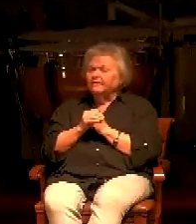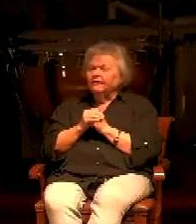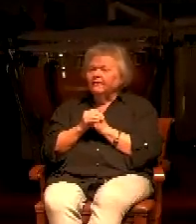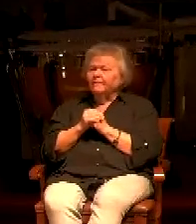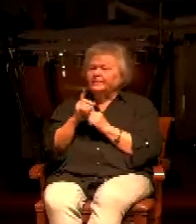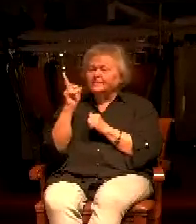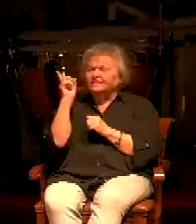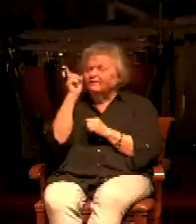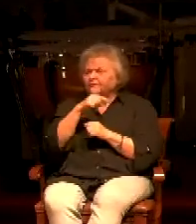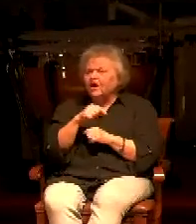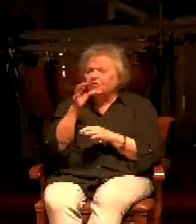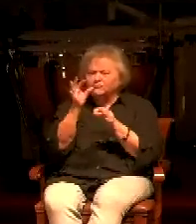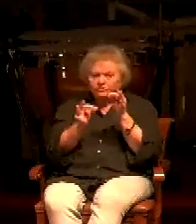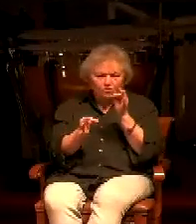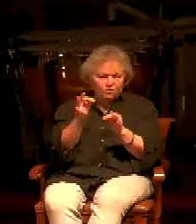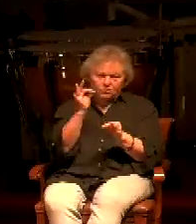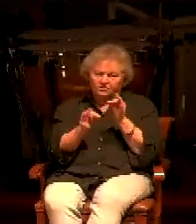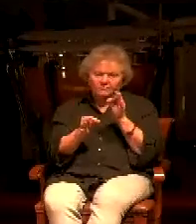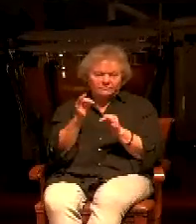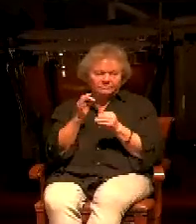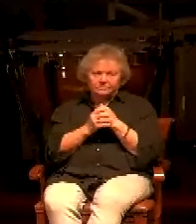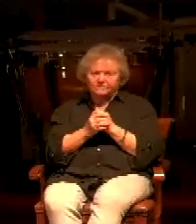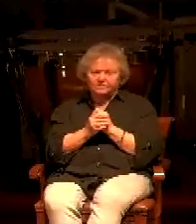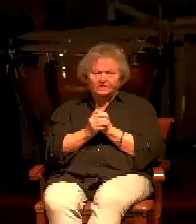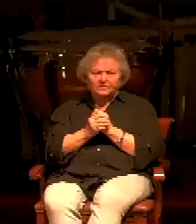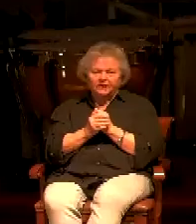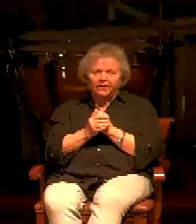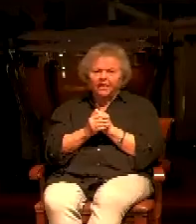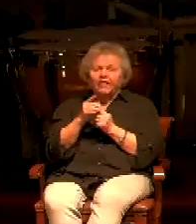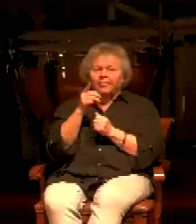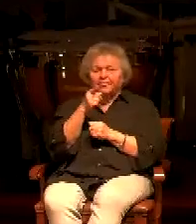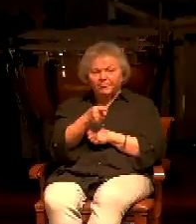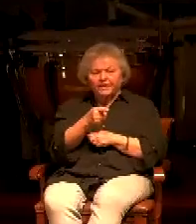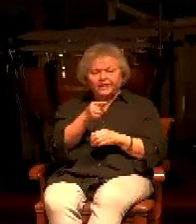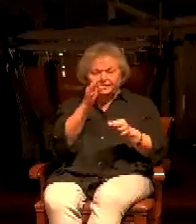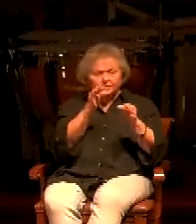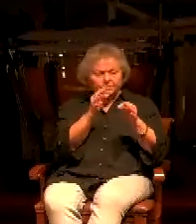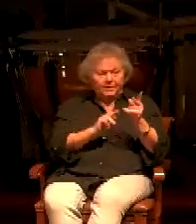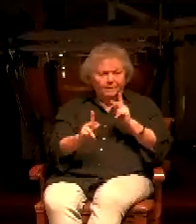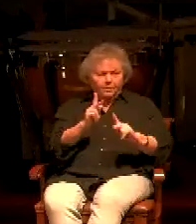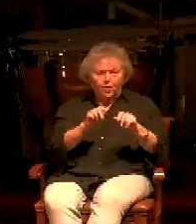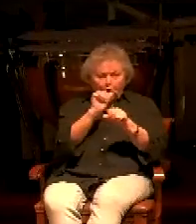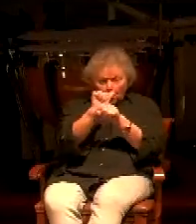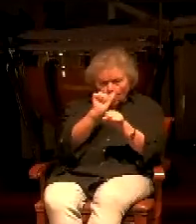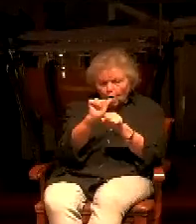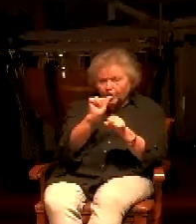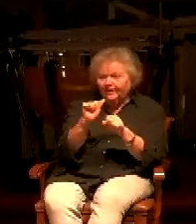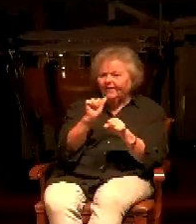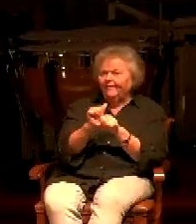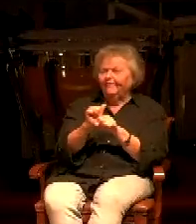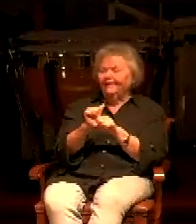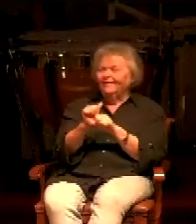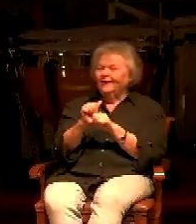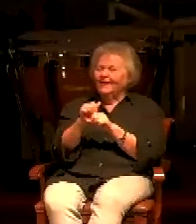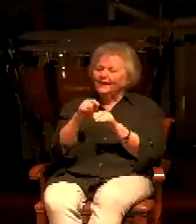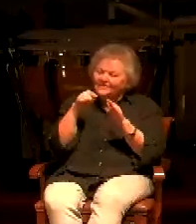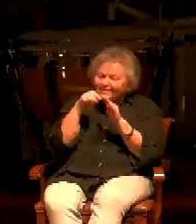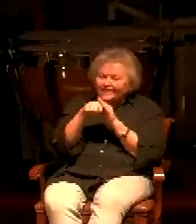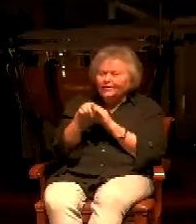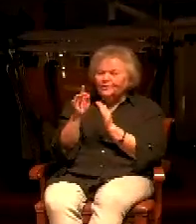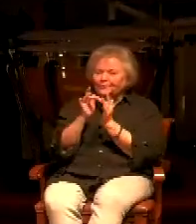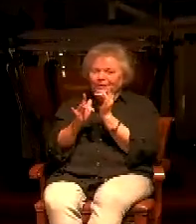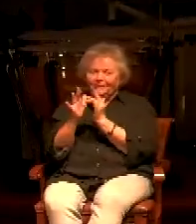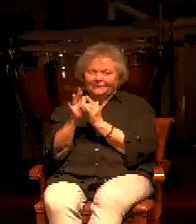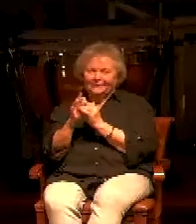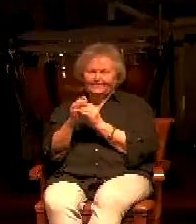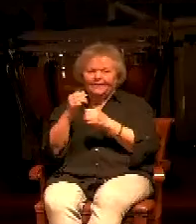is an inquisition. This is a bloodbath. They are working to kill Jesus. They are making up the rules as they go, breaking